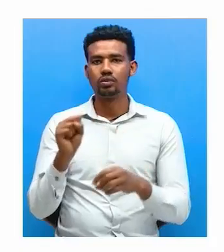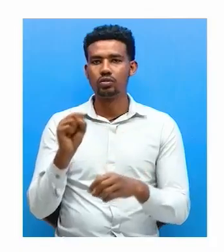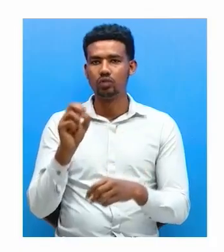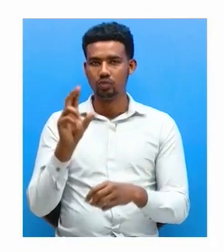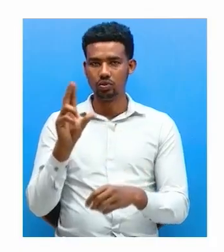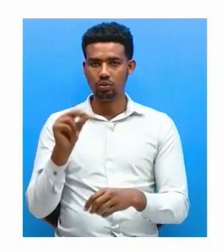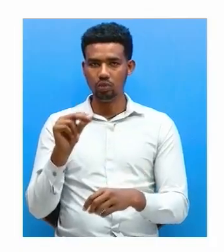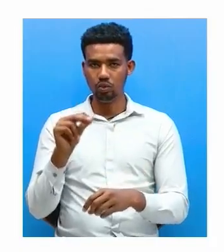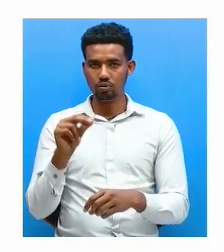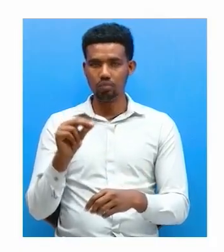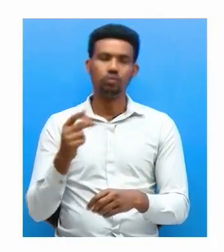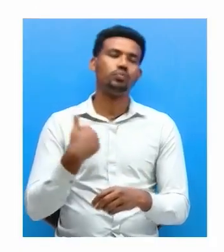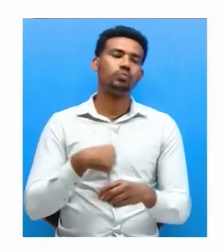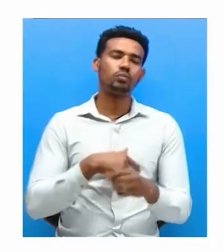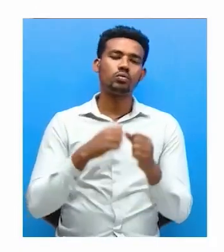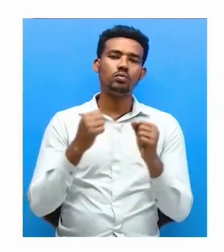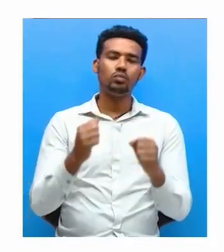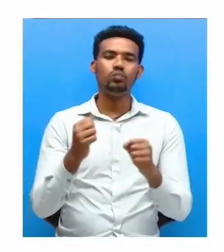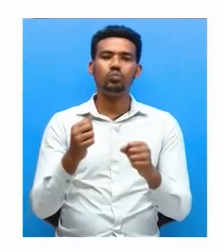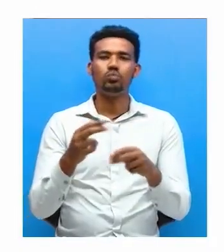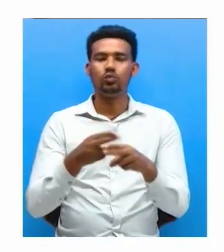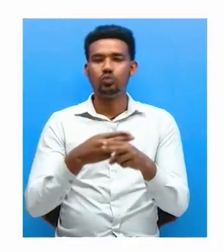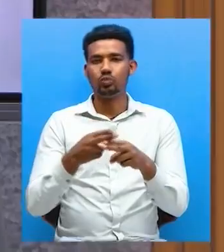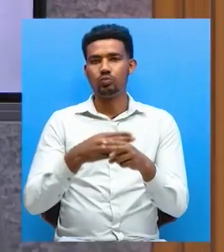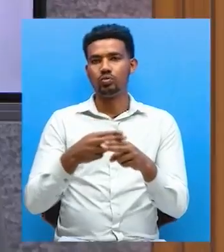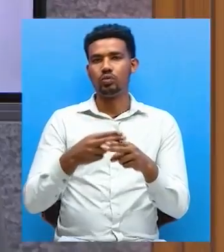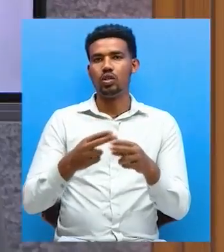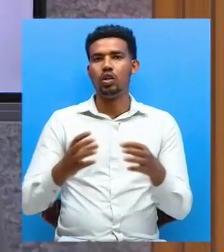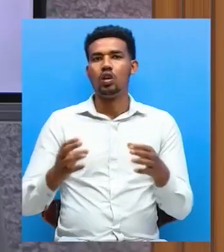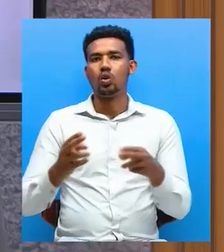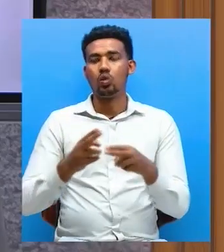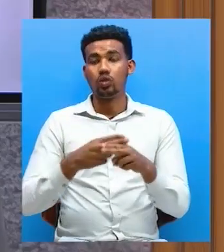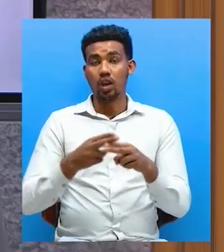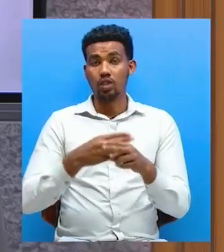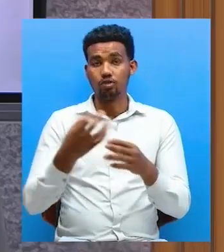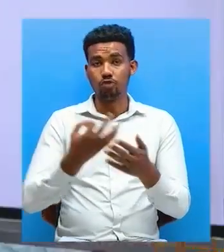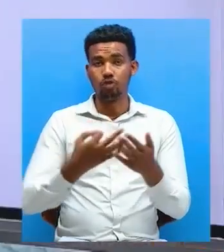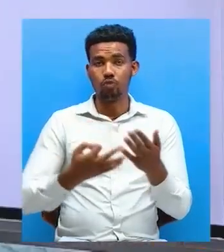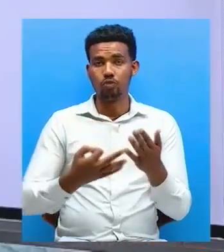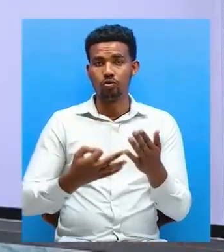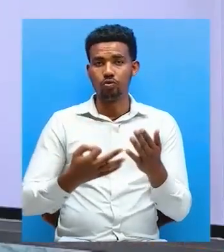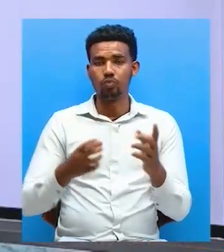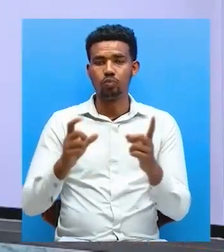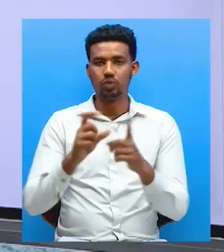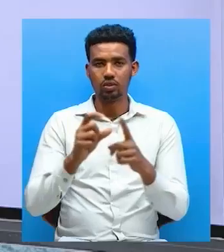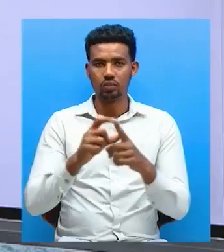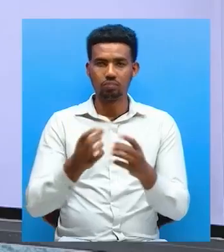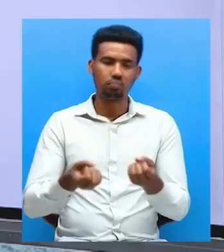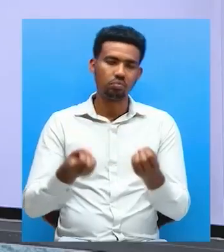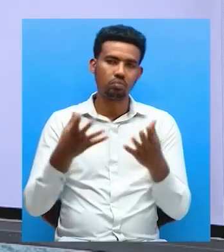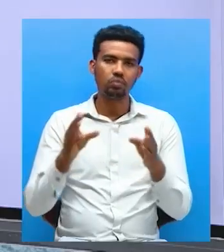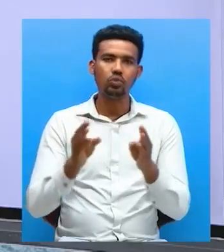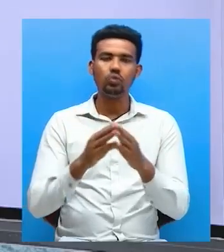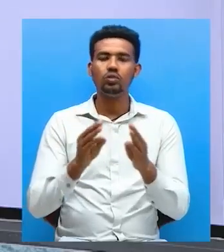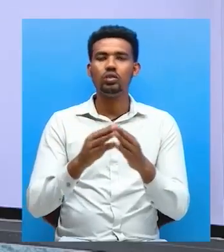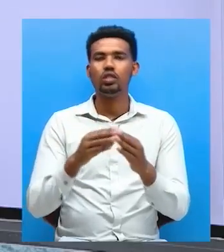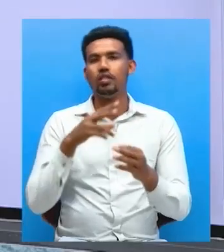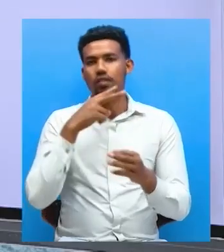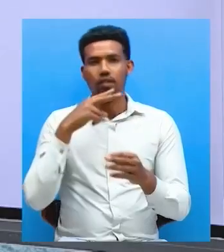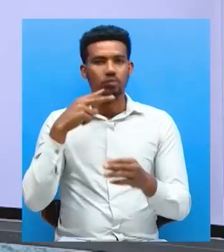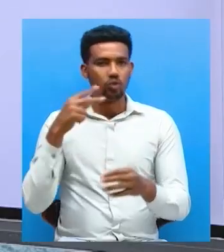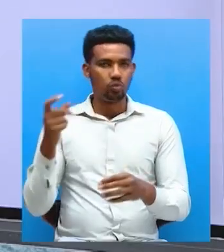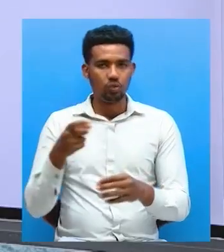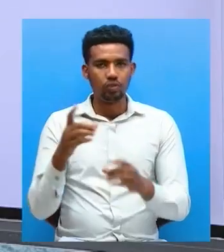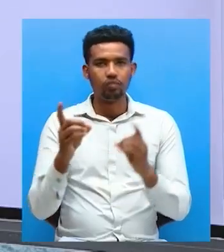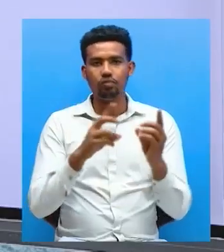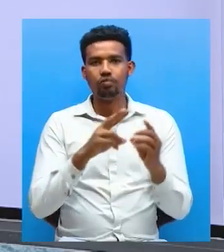Easily, we can make this shortened and contracted form of words, mostly with verb to be, verb to